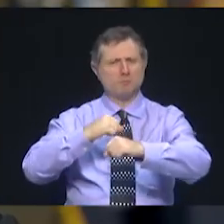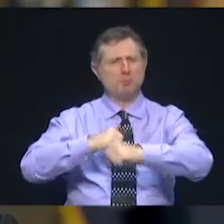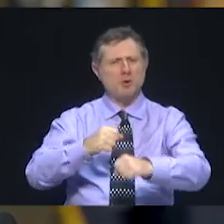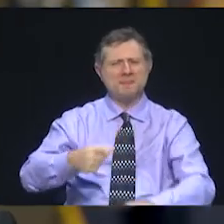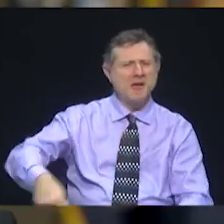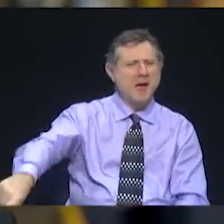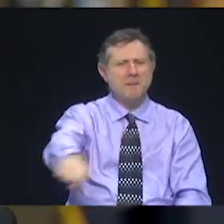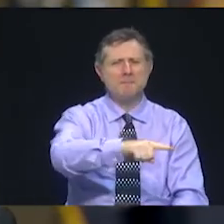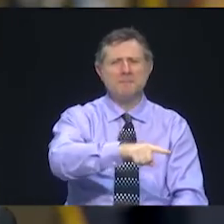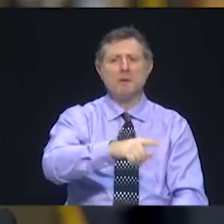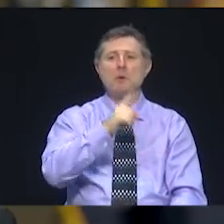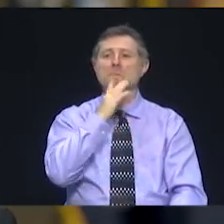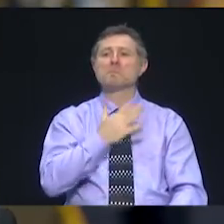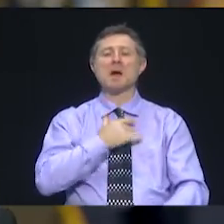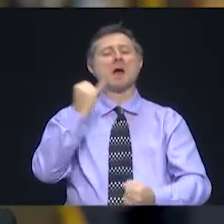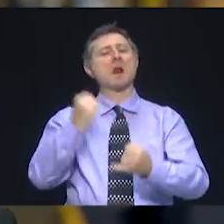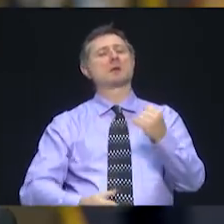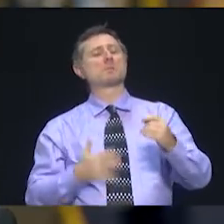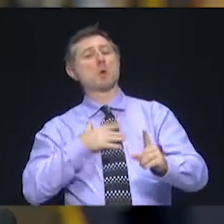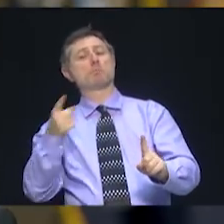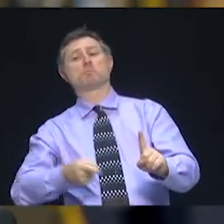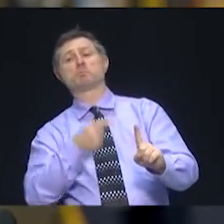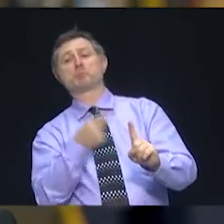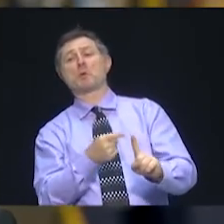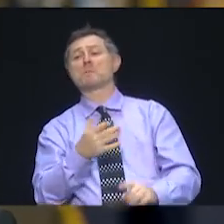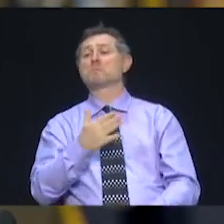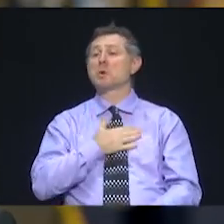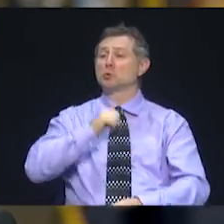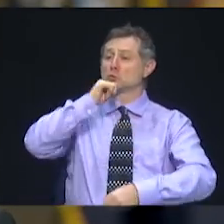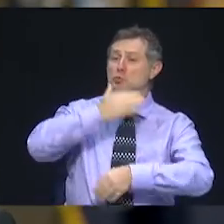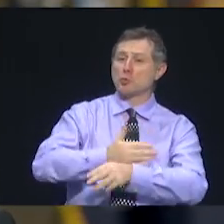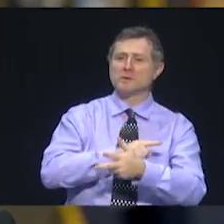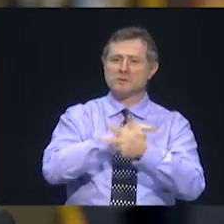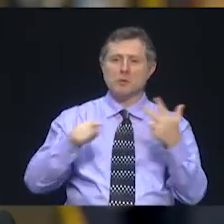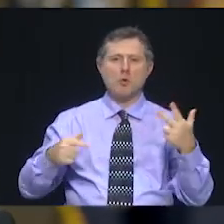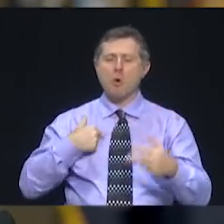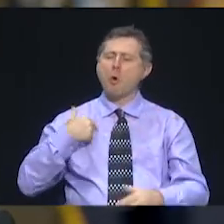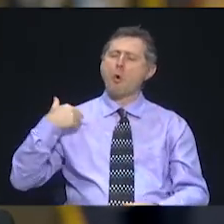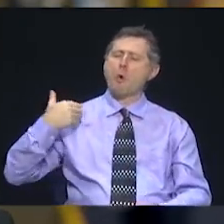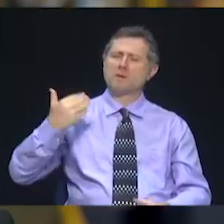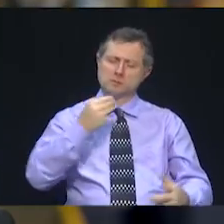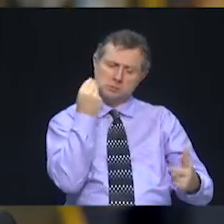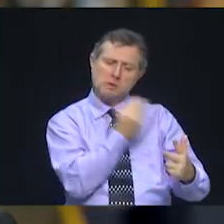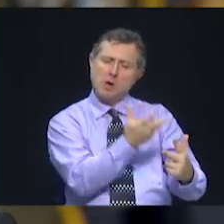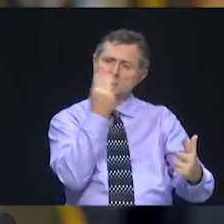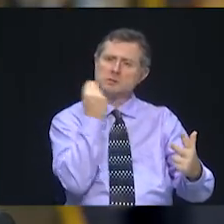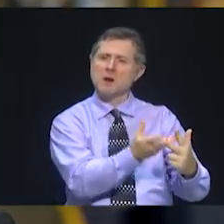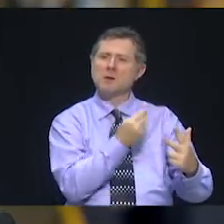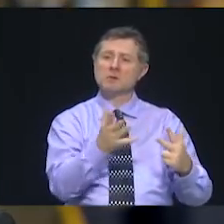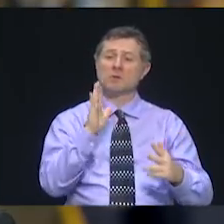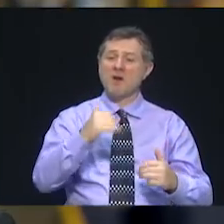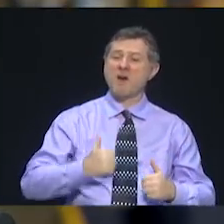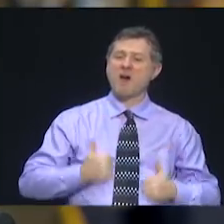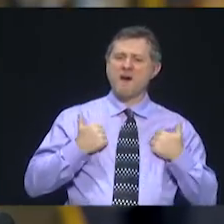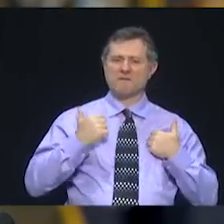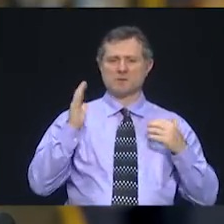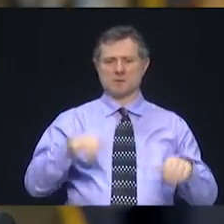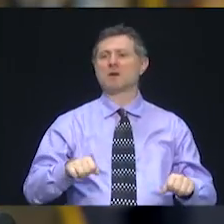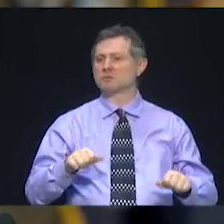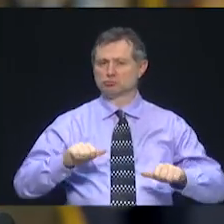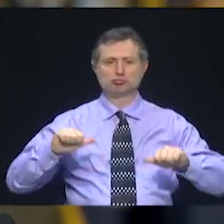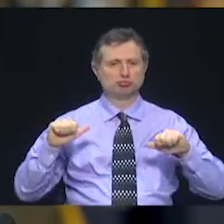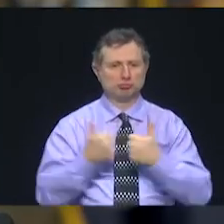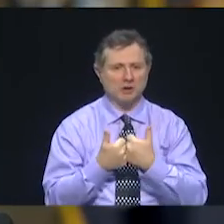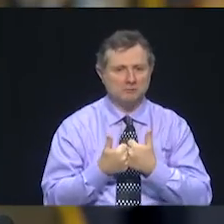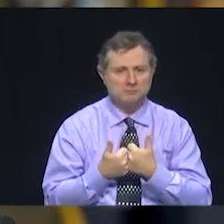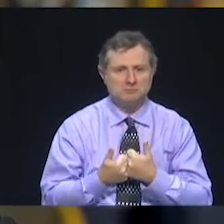this. I say to my daughters all the time that as complicated as life gets is as simple as